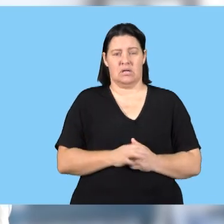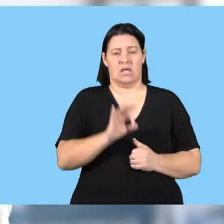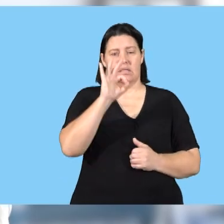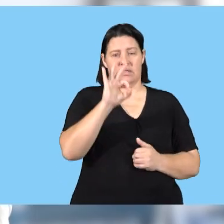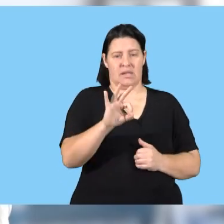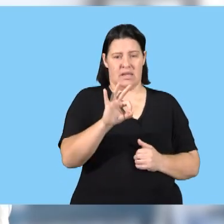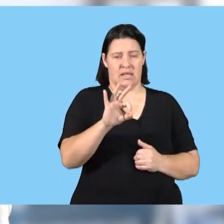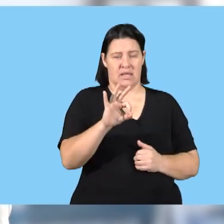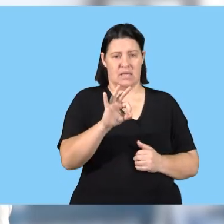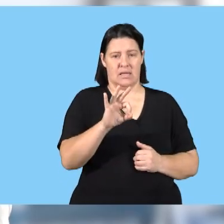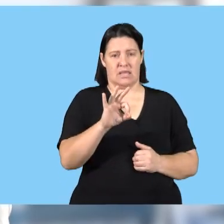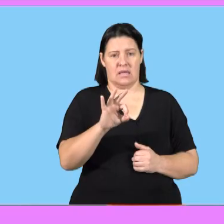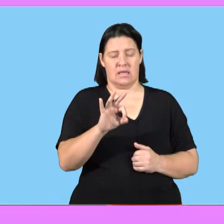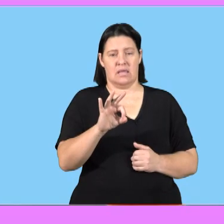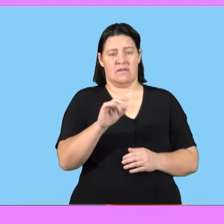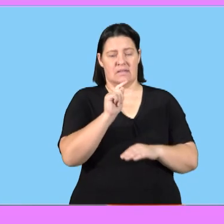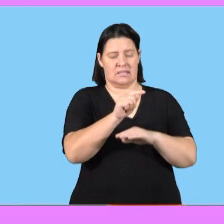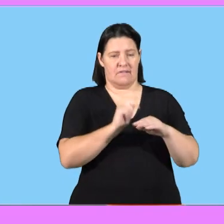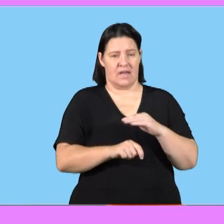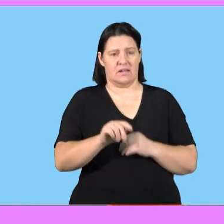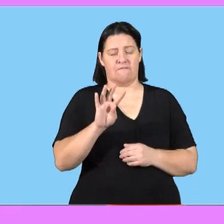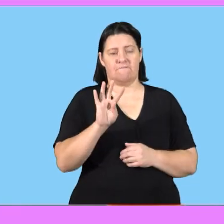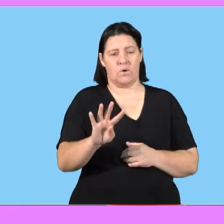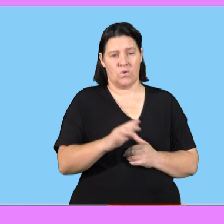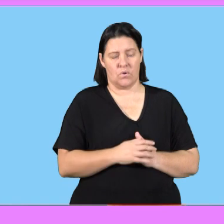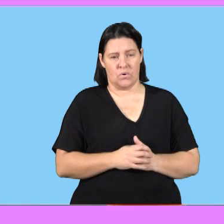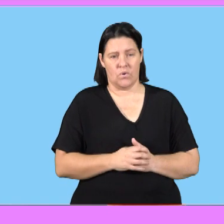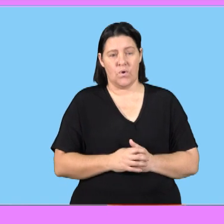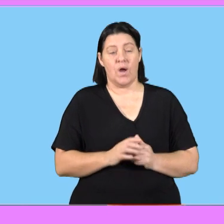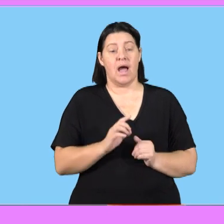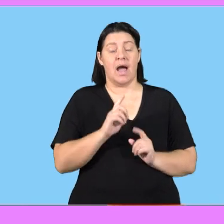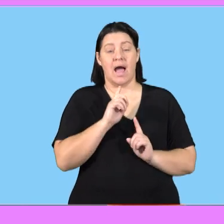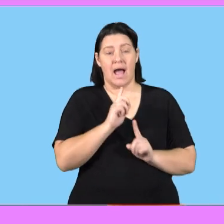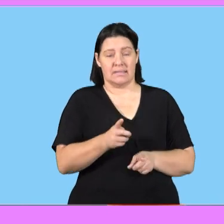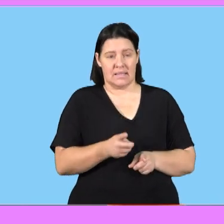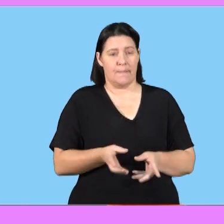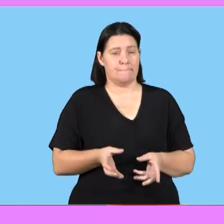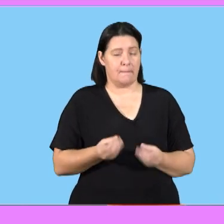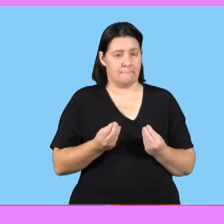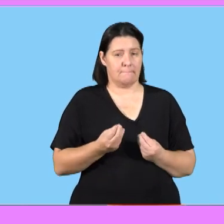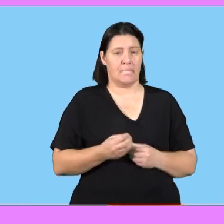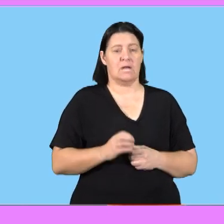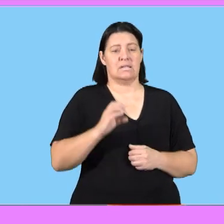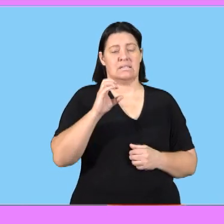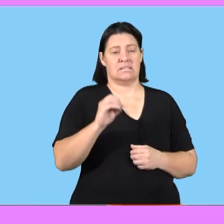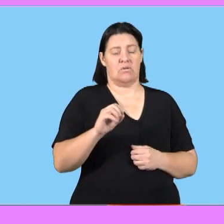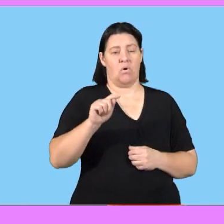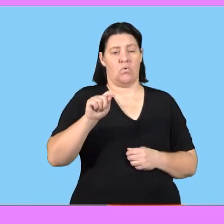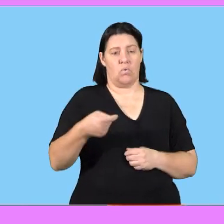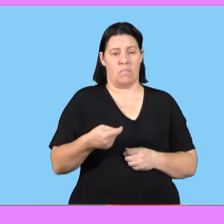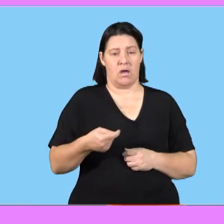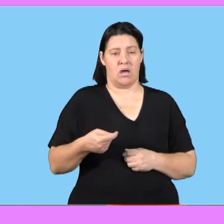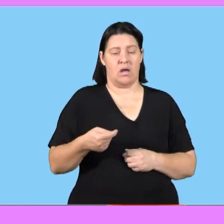3, let's press together. 3 divided by 4. The answer that I'm getting is